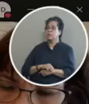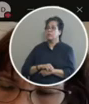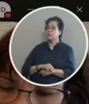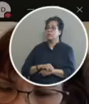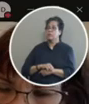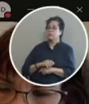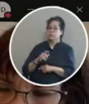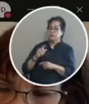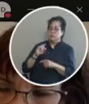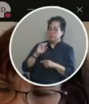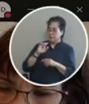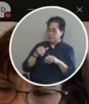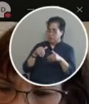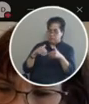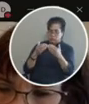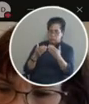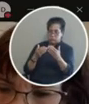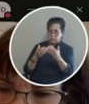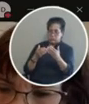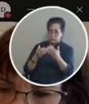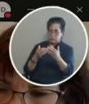On that motion,